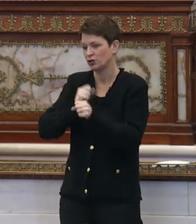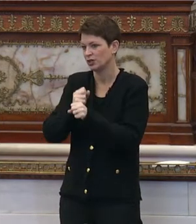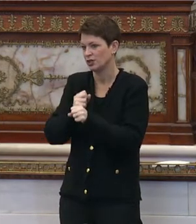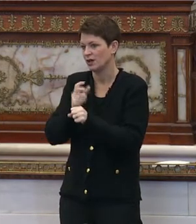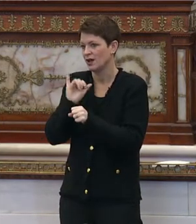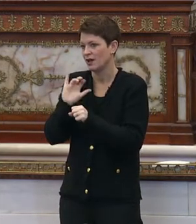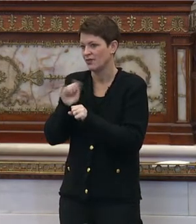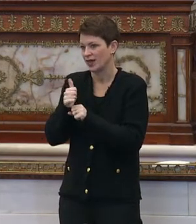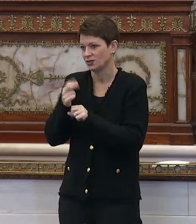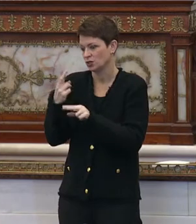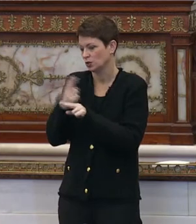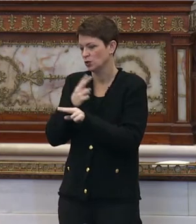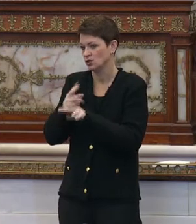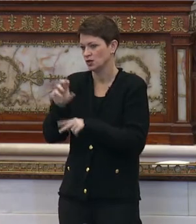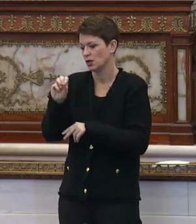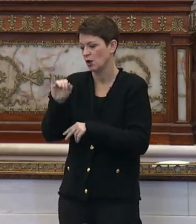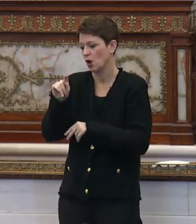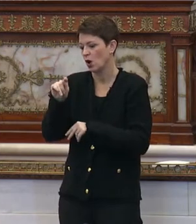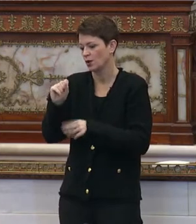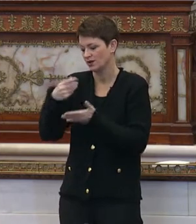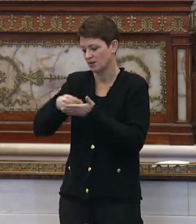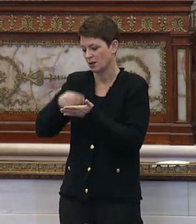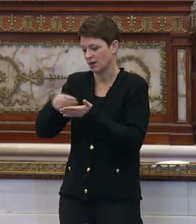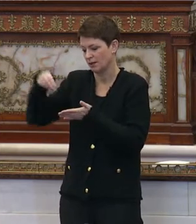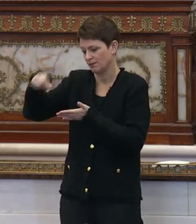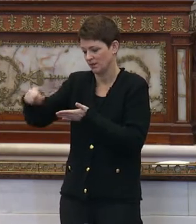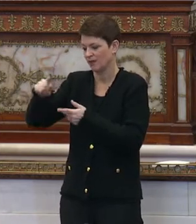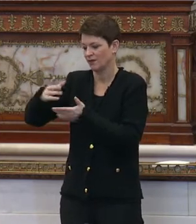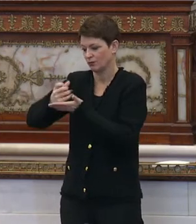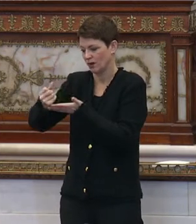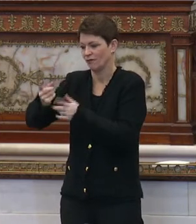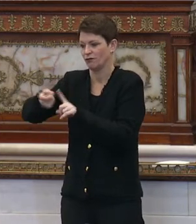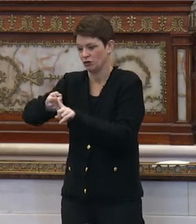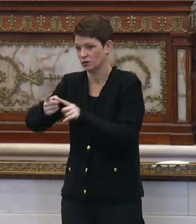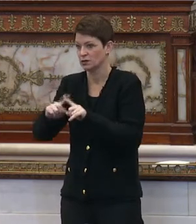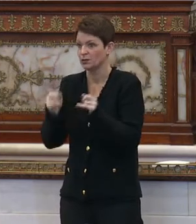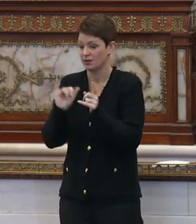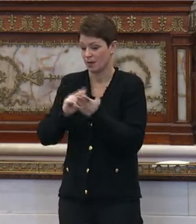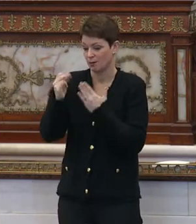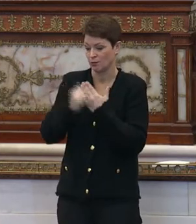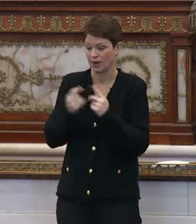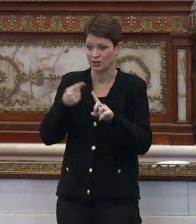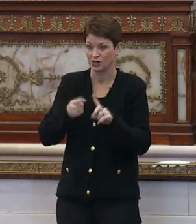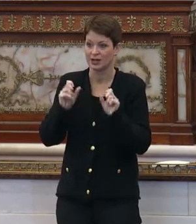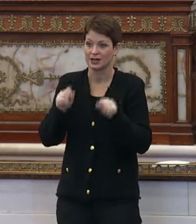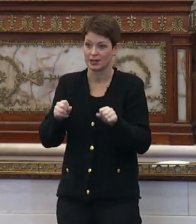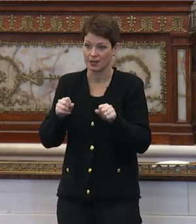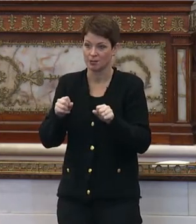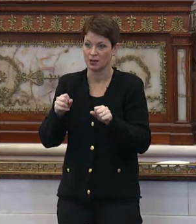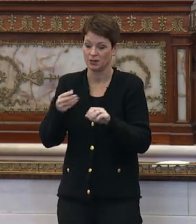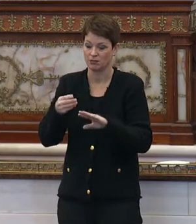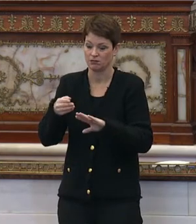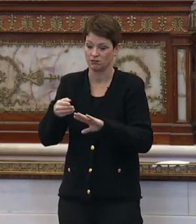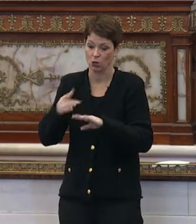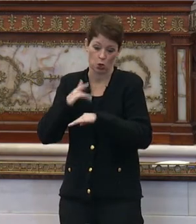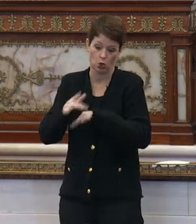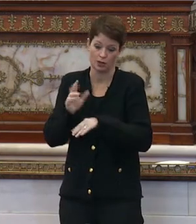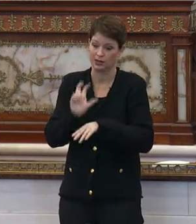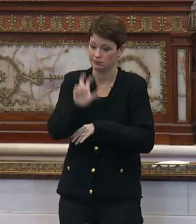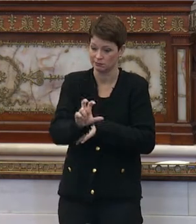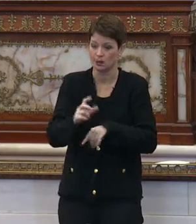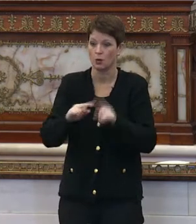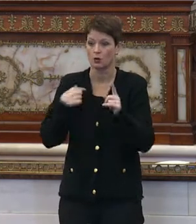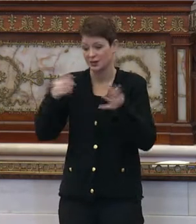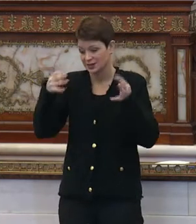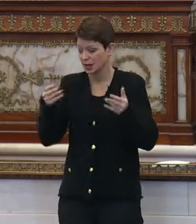nature of utilizing the oldest funding first. However, that particular project can be advanced earlier. So once we decide